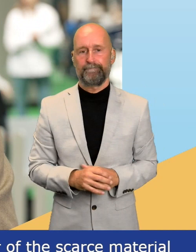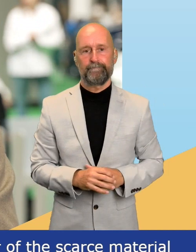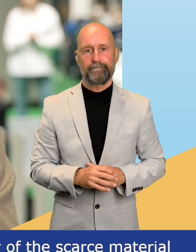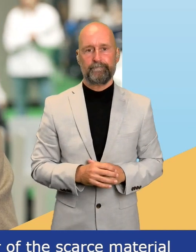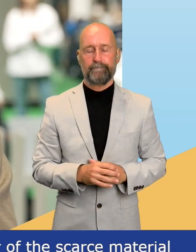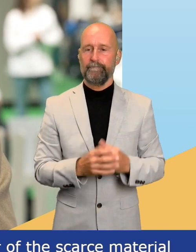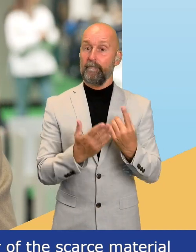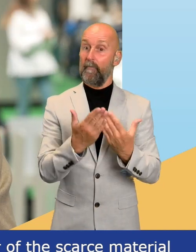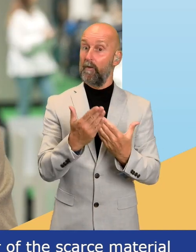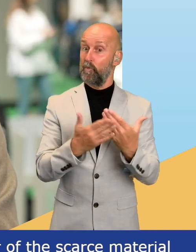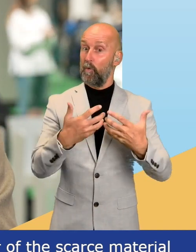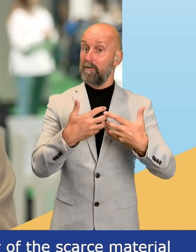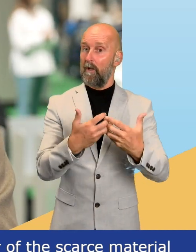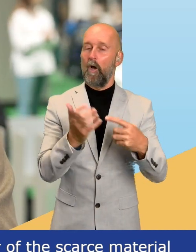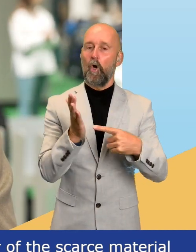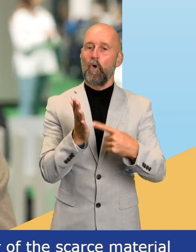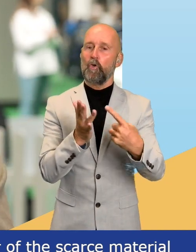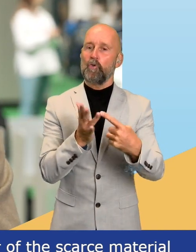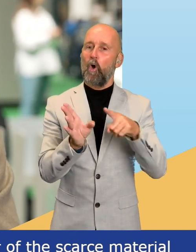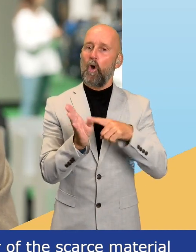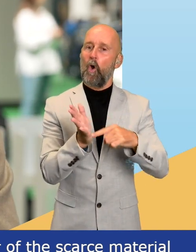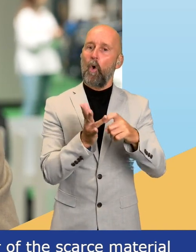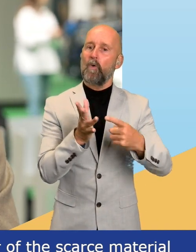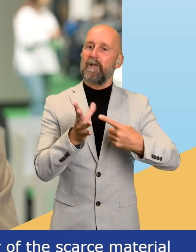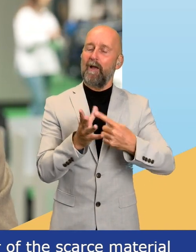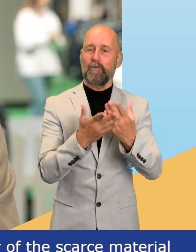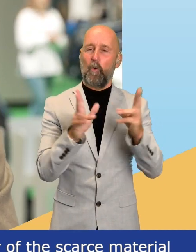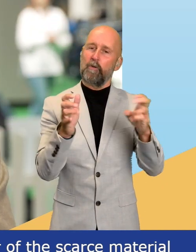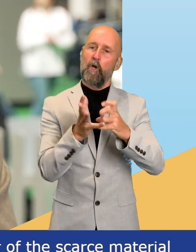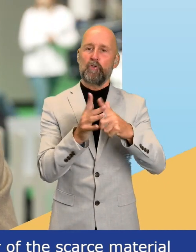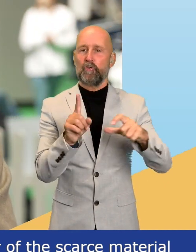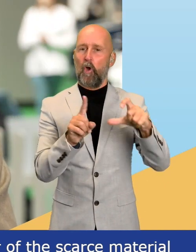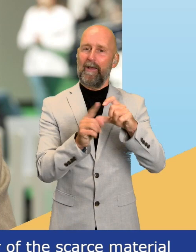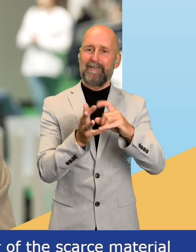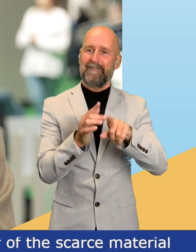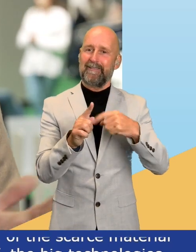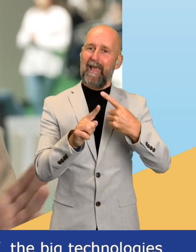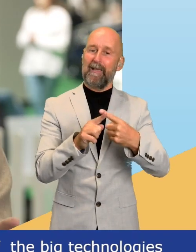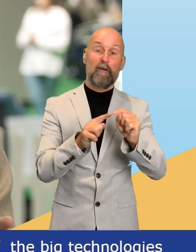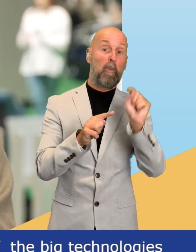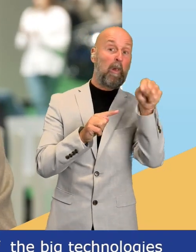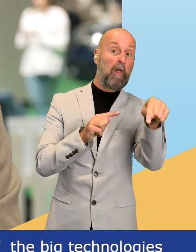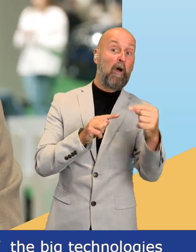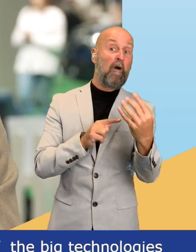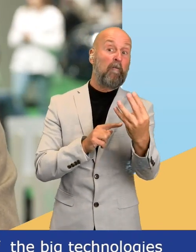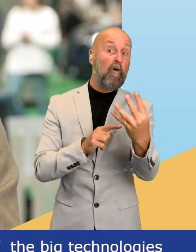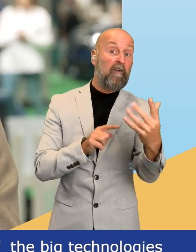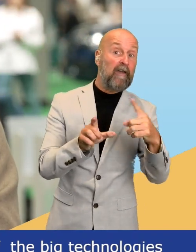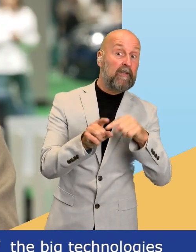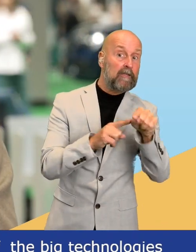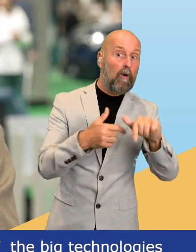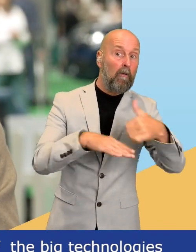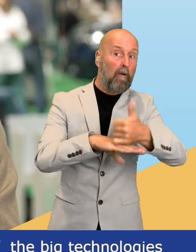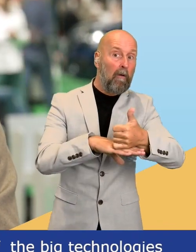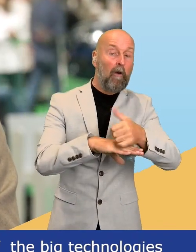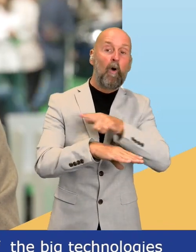that's just on the horizon, I think Toyota think they've got a solid state battery, which is about 4 or 5 years away. Okay. I'll believe it when I see it. But solid state